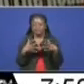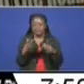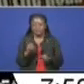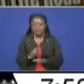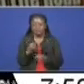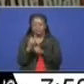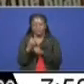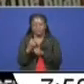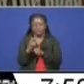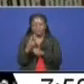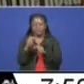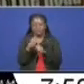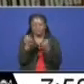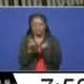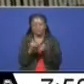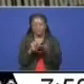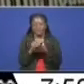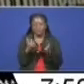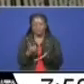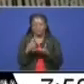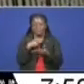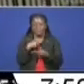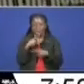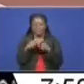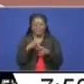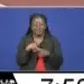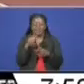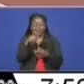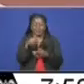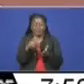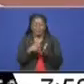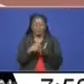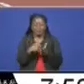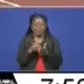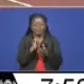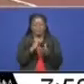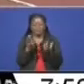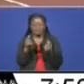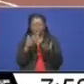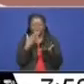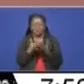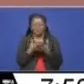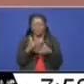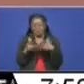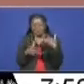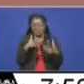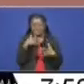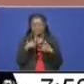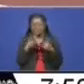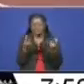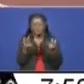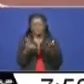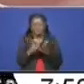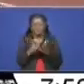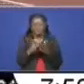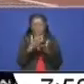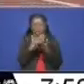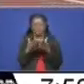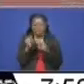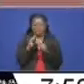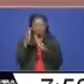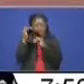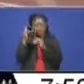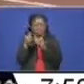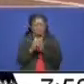that help me out when I need the help and assist. So I'm doing pretty good, and I'm excited to do it, and something I'm looking forward to. The